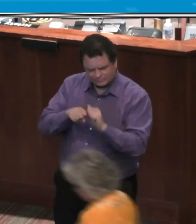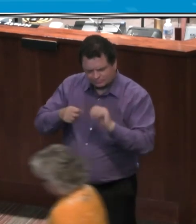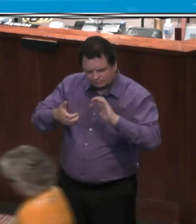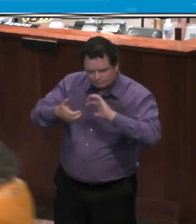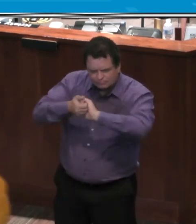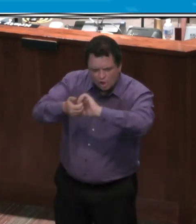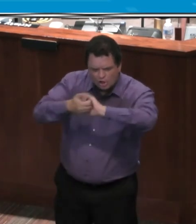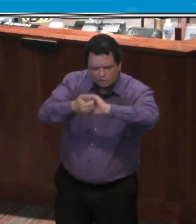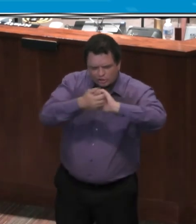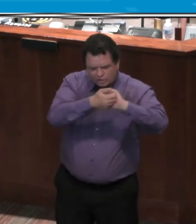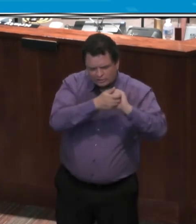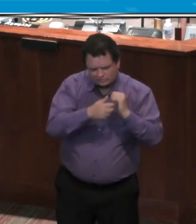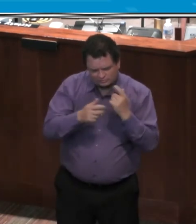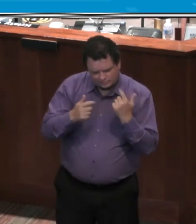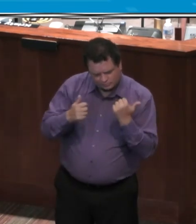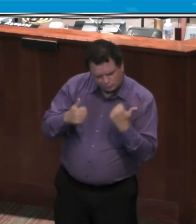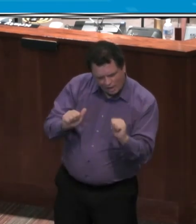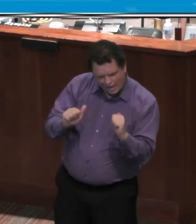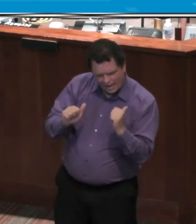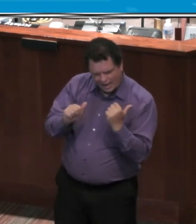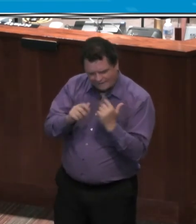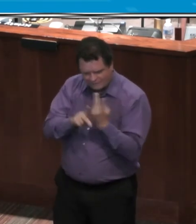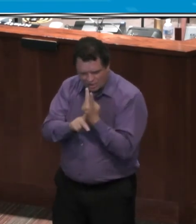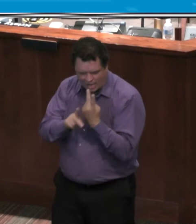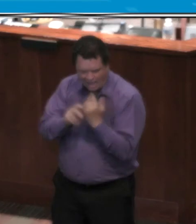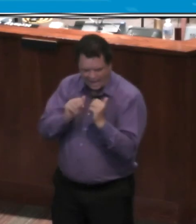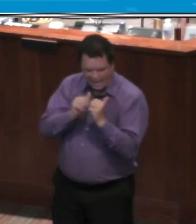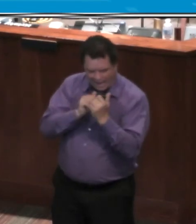Thank you. Any other questions from Skype?